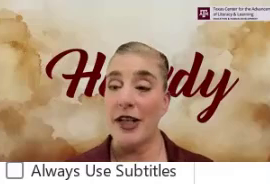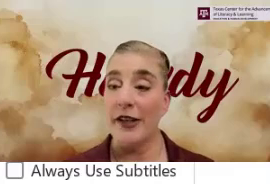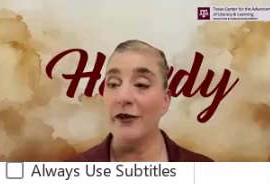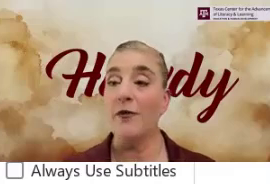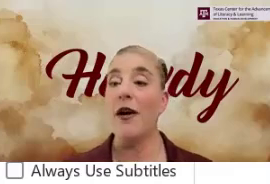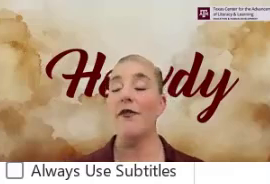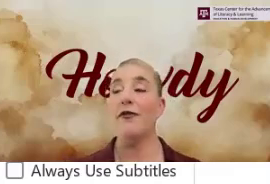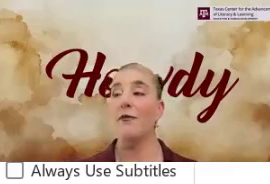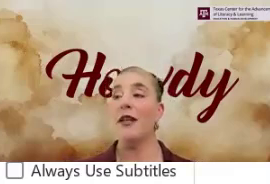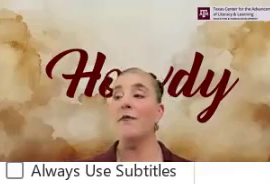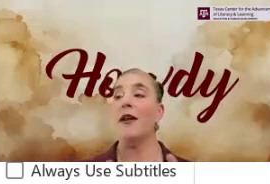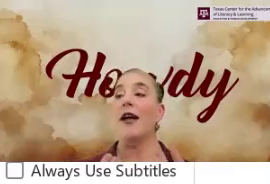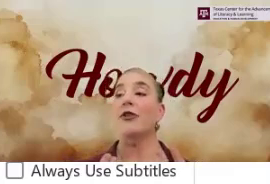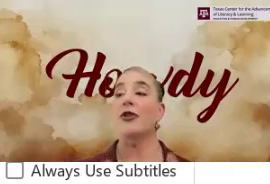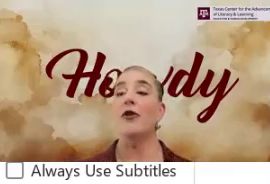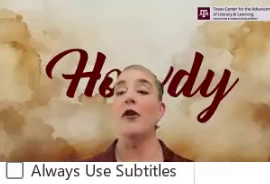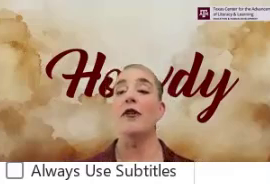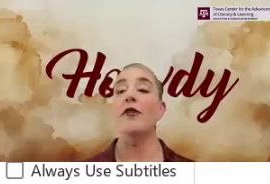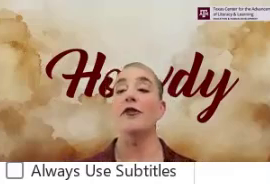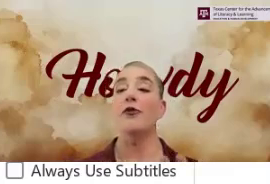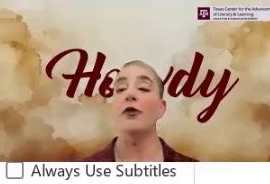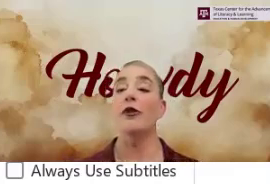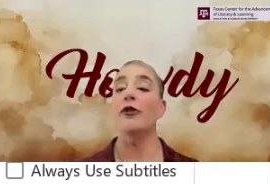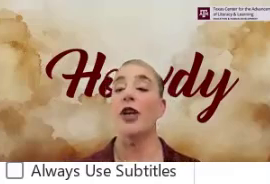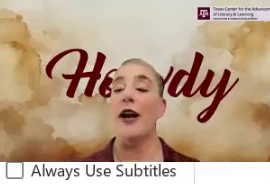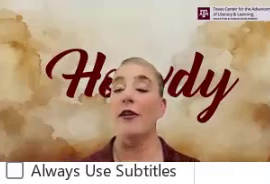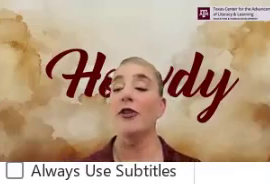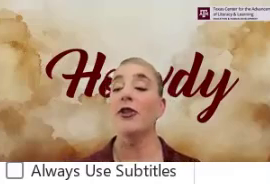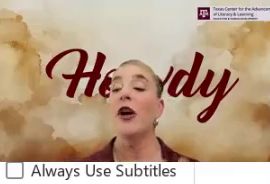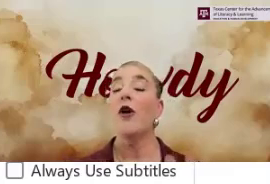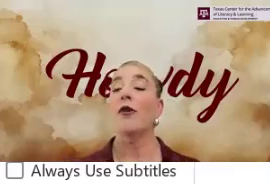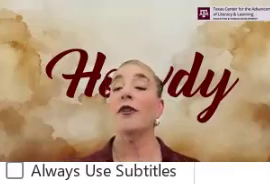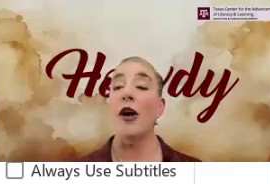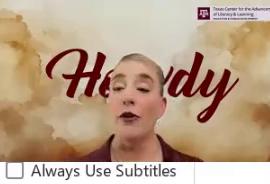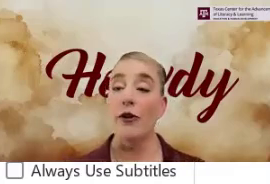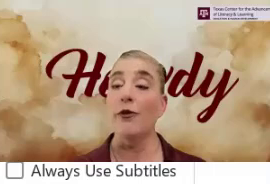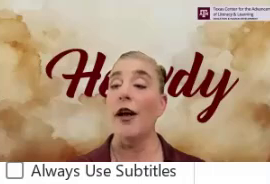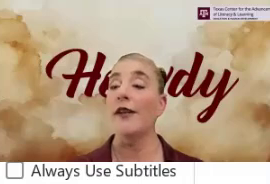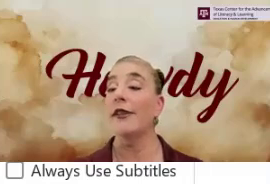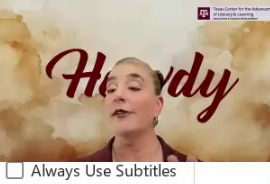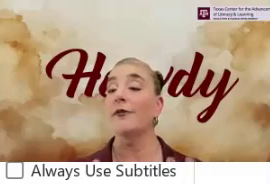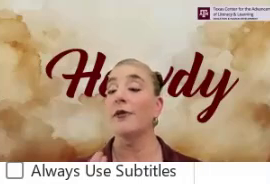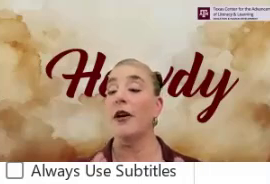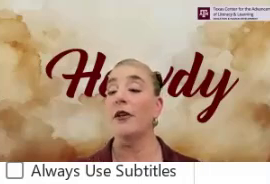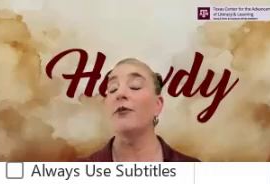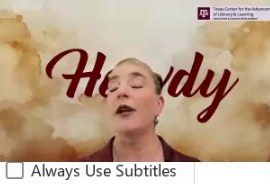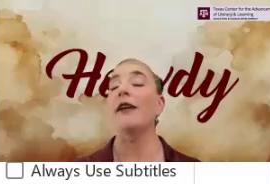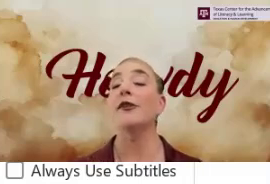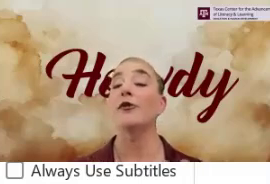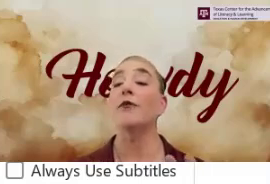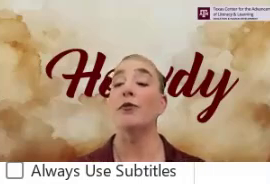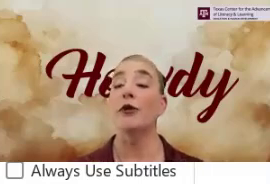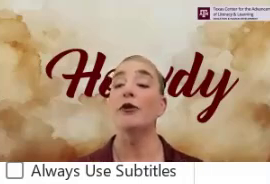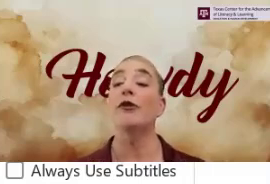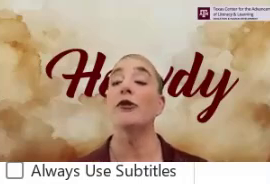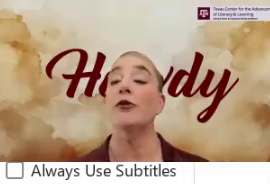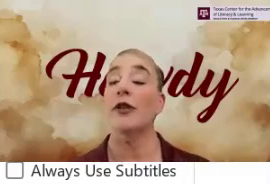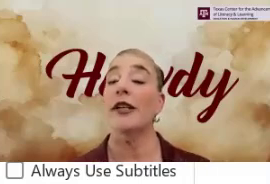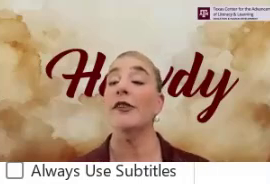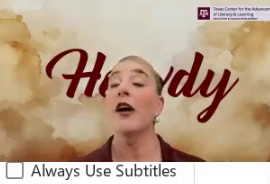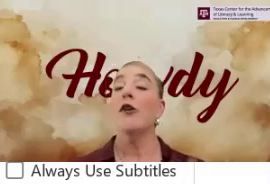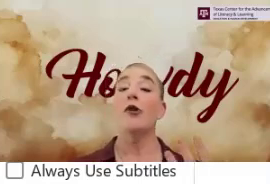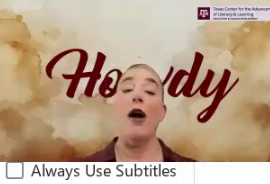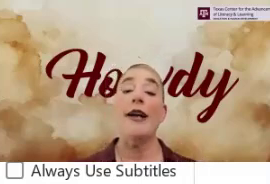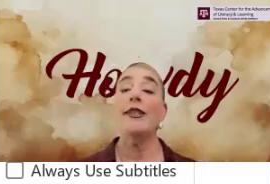of expertise for me, but I do know that there's a real challenge with color blindness color blindness with blues